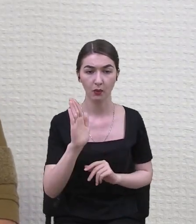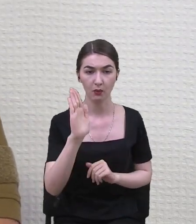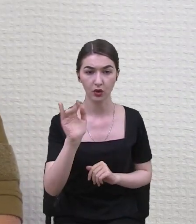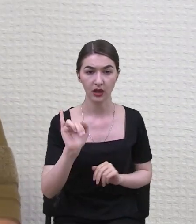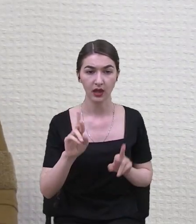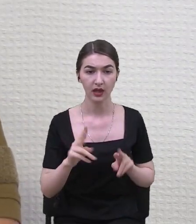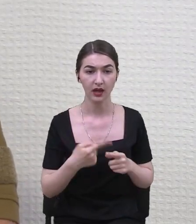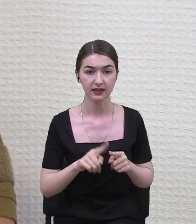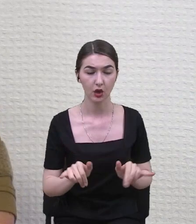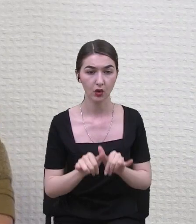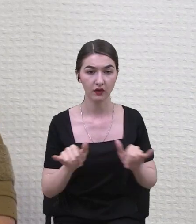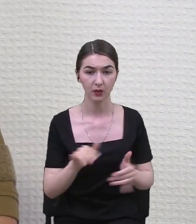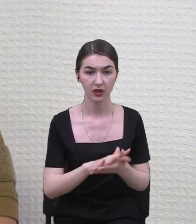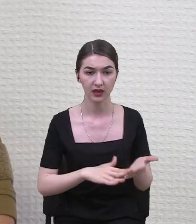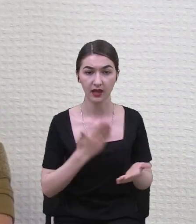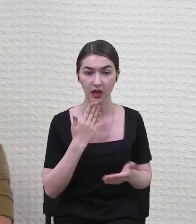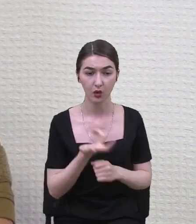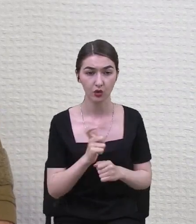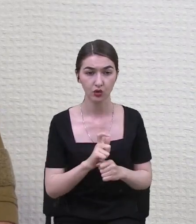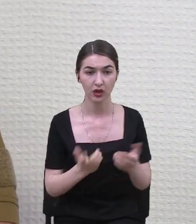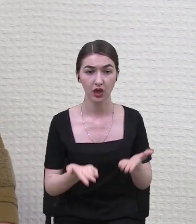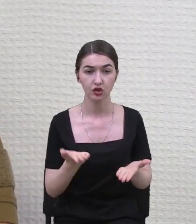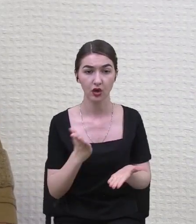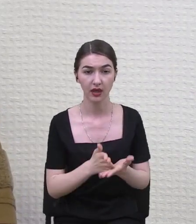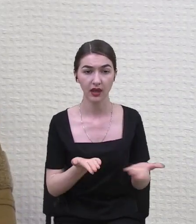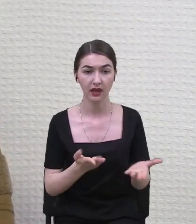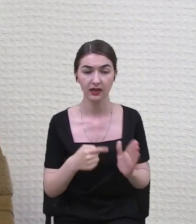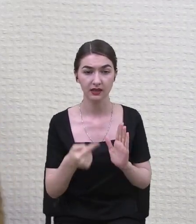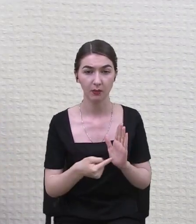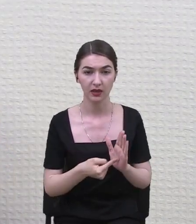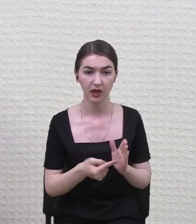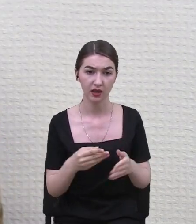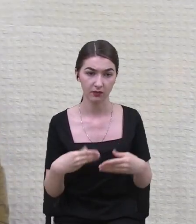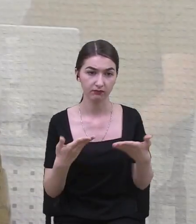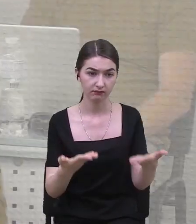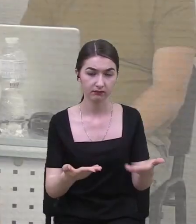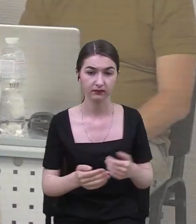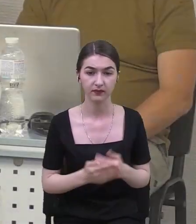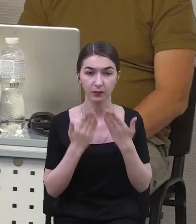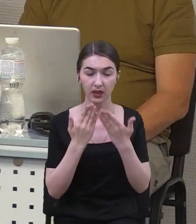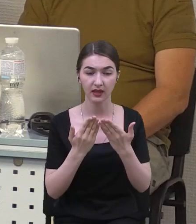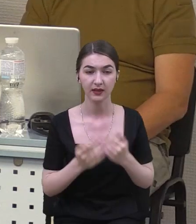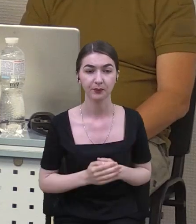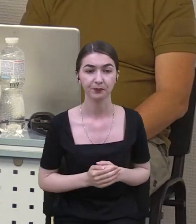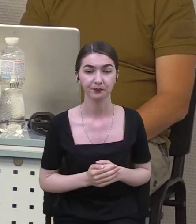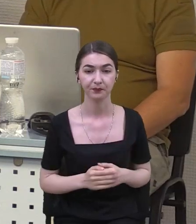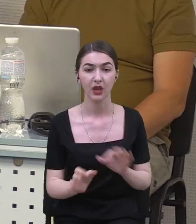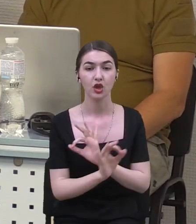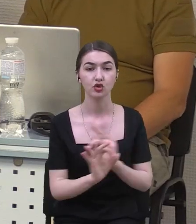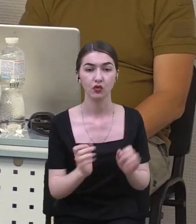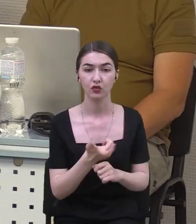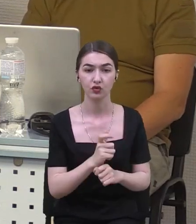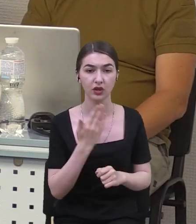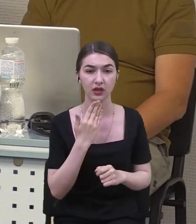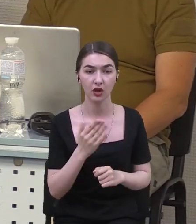much, and if you have any questions to me, I'm ready to answer. Excellent. Thank you very much. And once again, we're